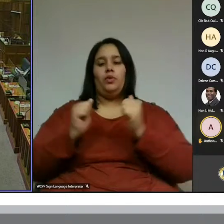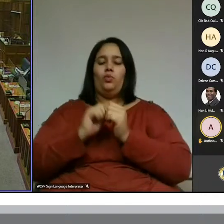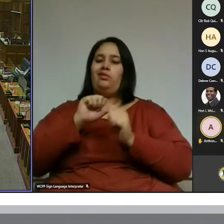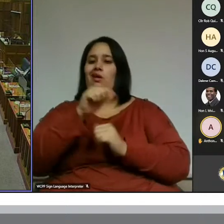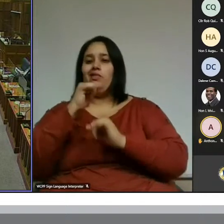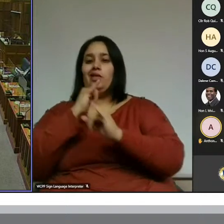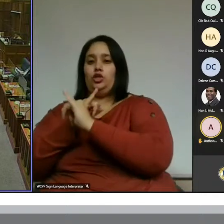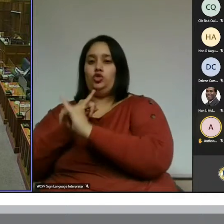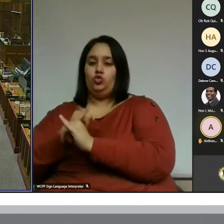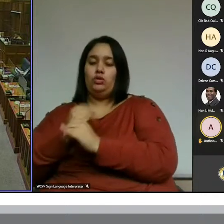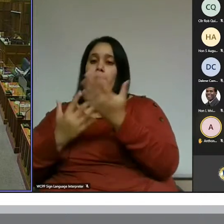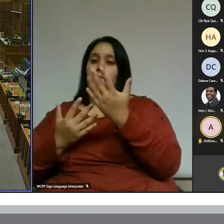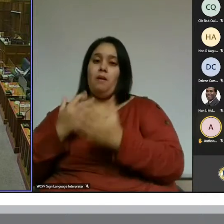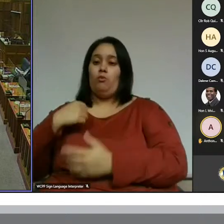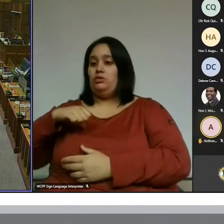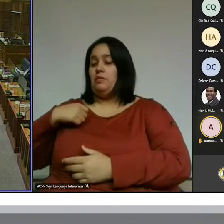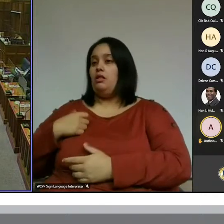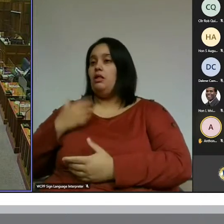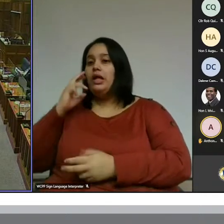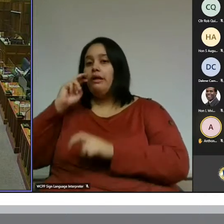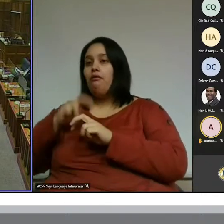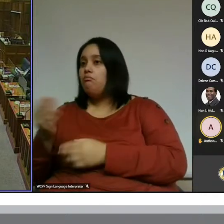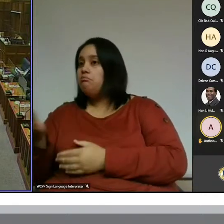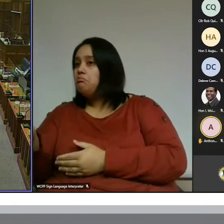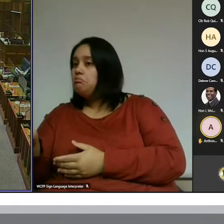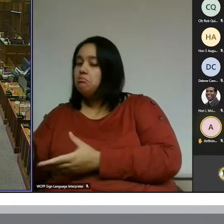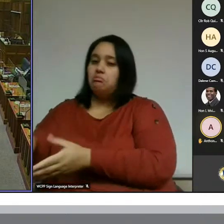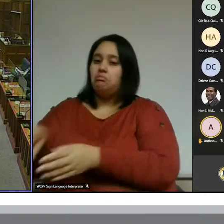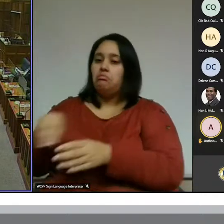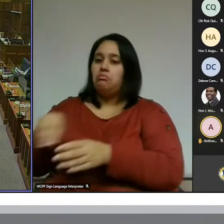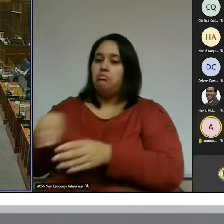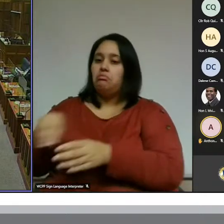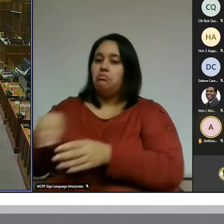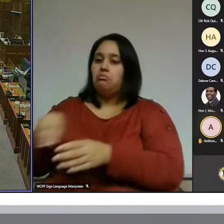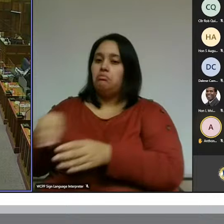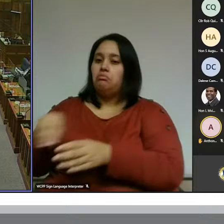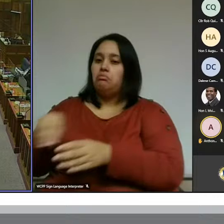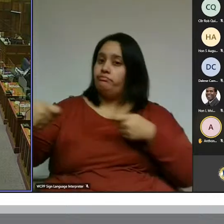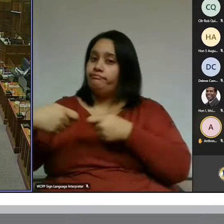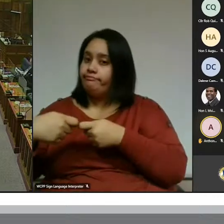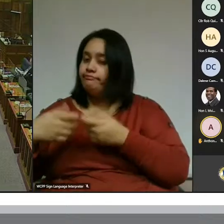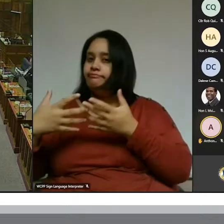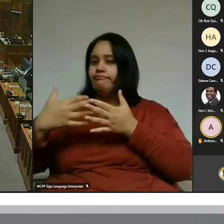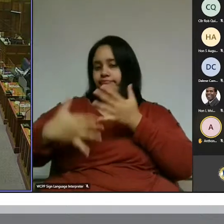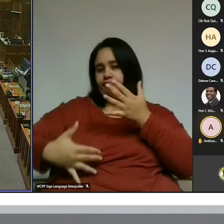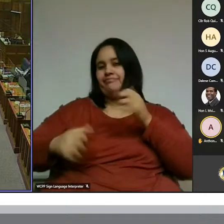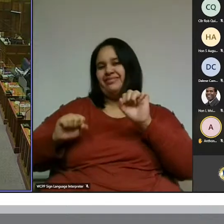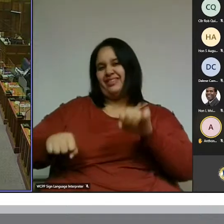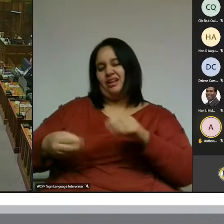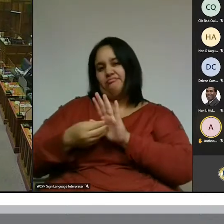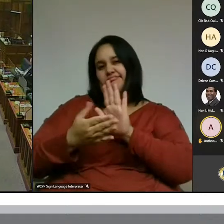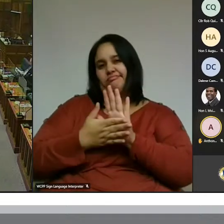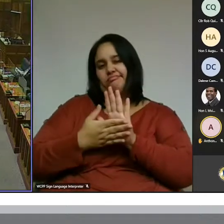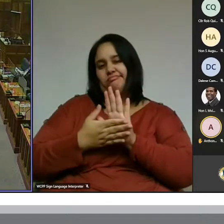that the municipality would like to pull in, like private donors and so on.